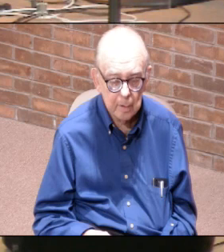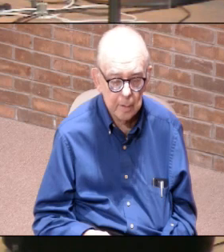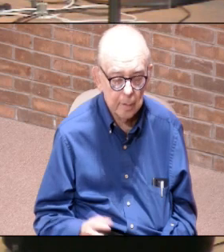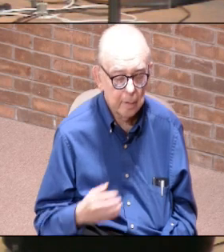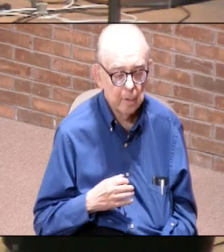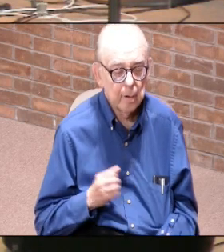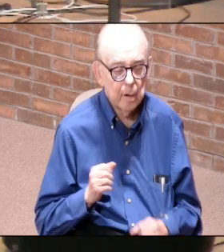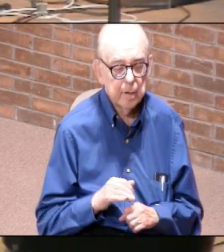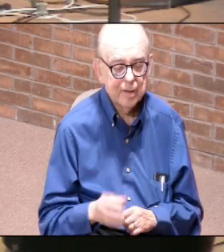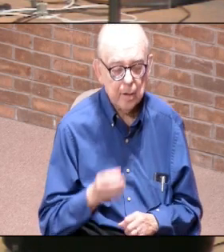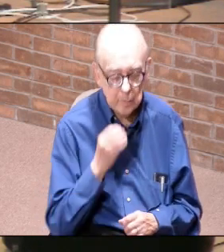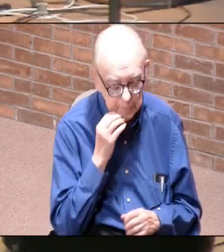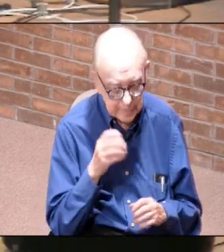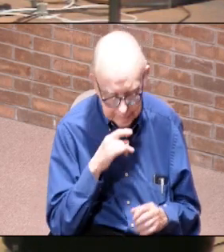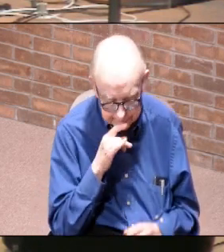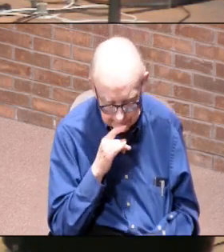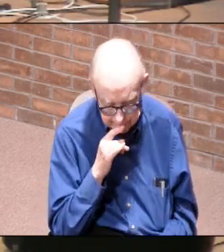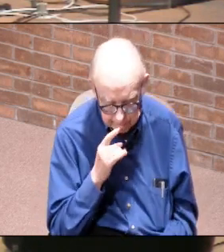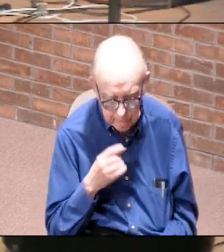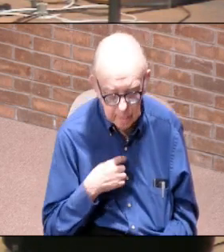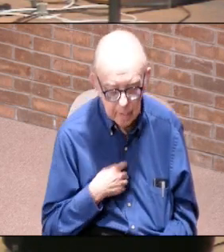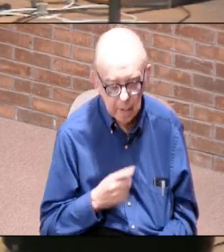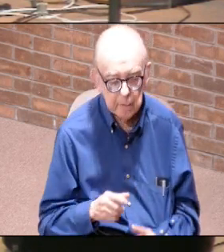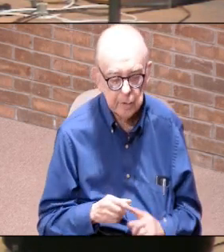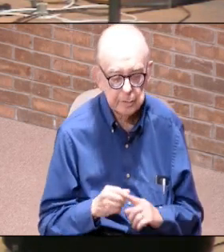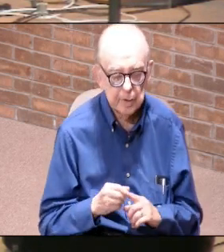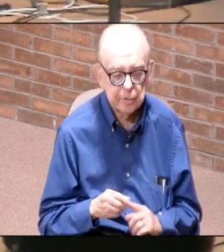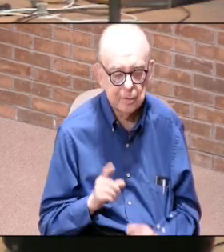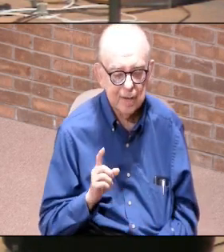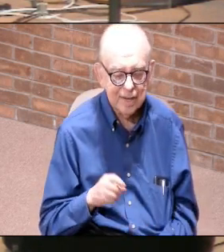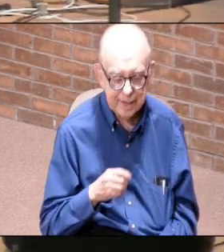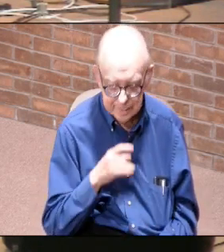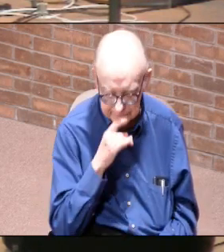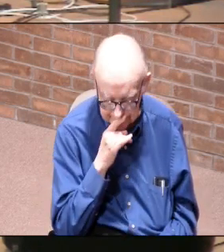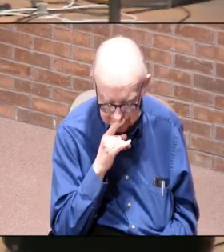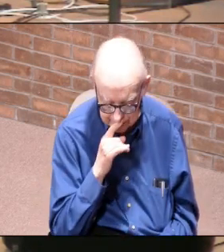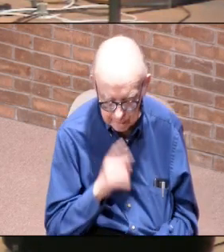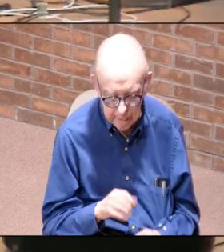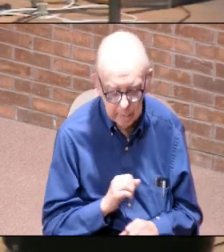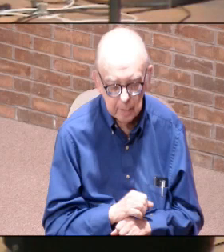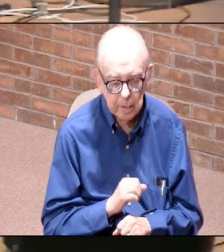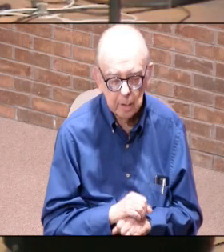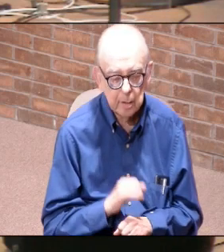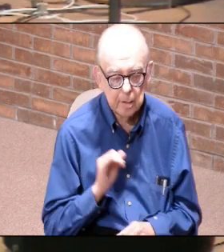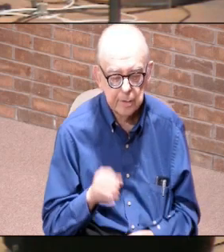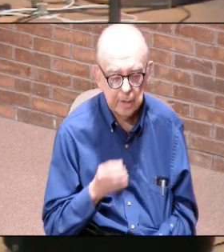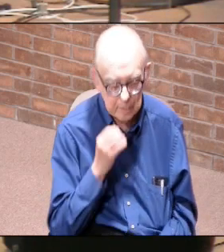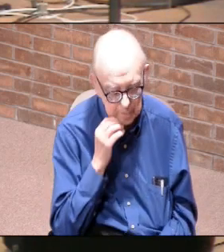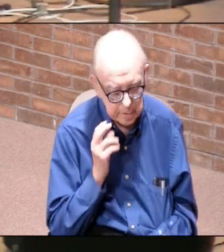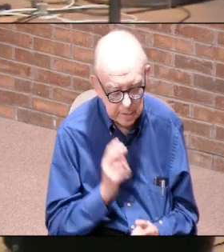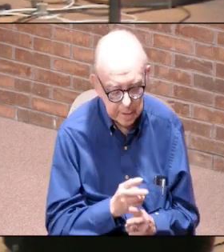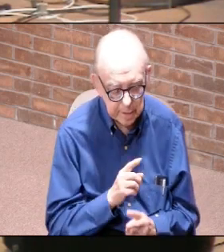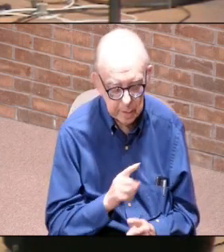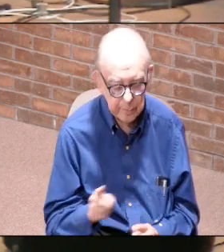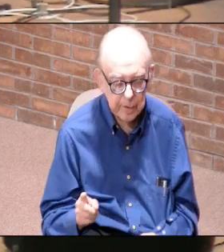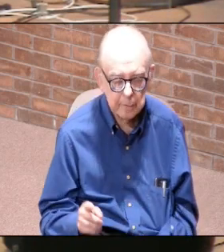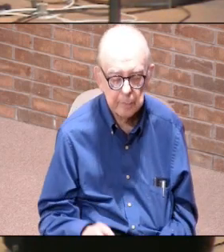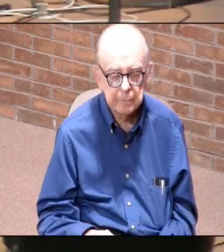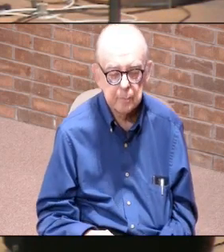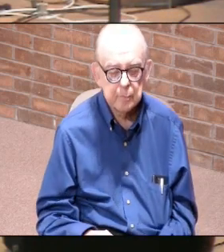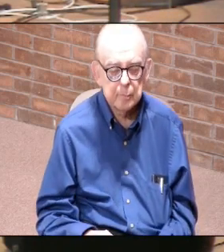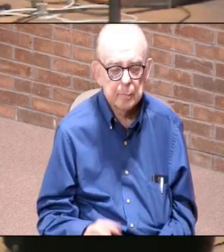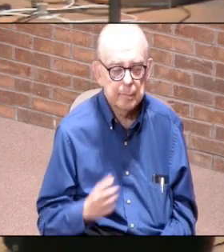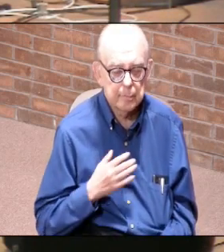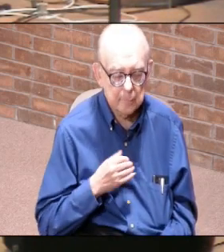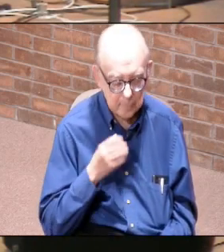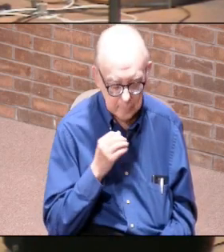I've gotta stay home with the kids because I have special needs kids. I can't work, so I've gotta stay home and take care of them.